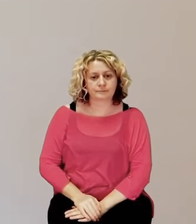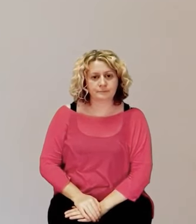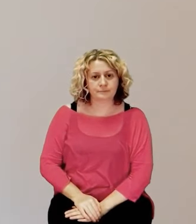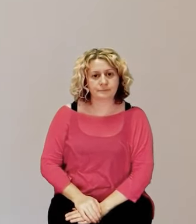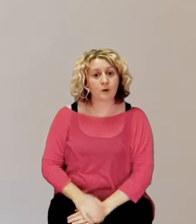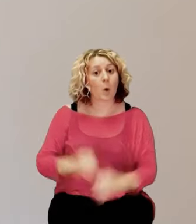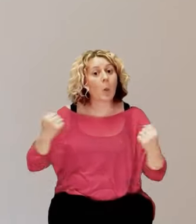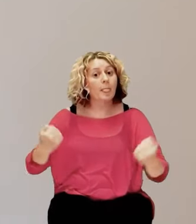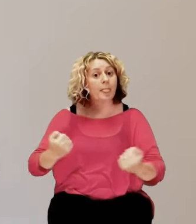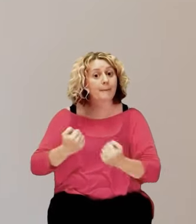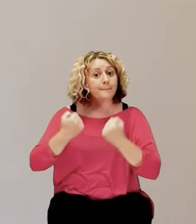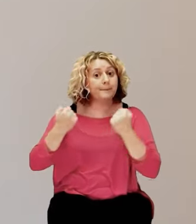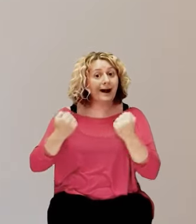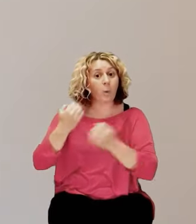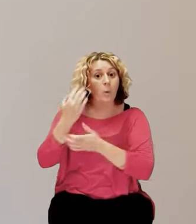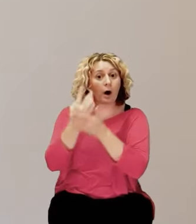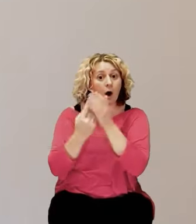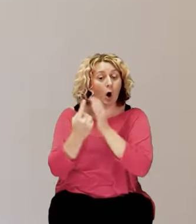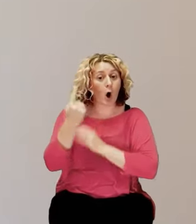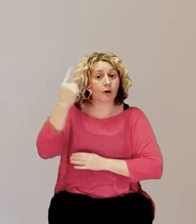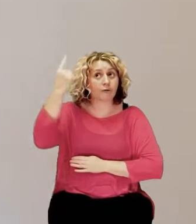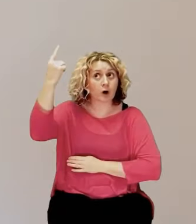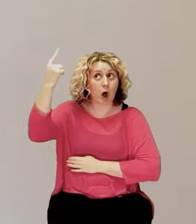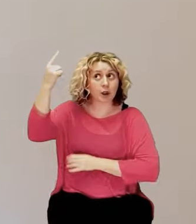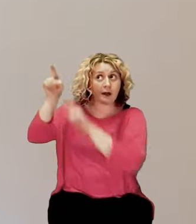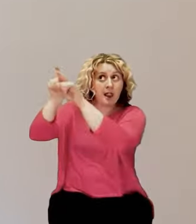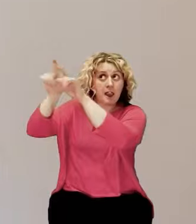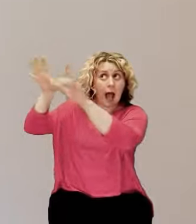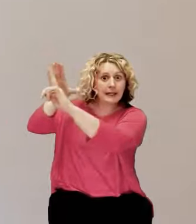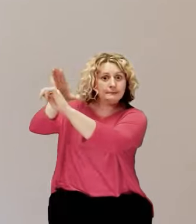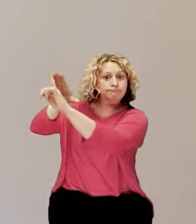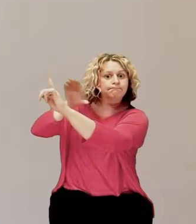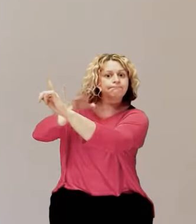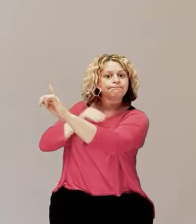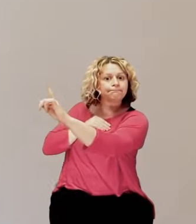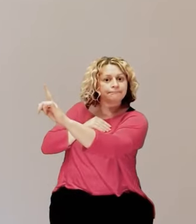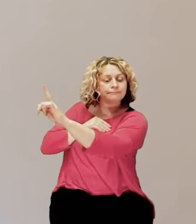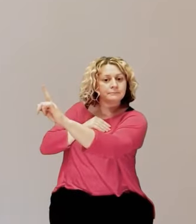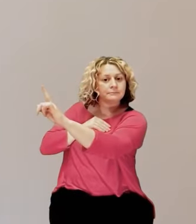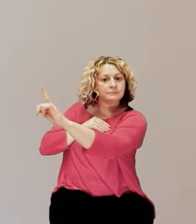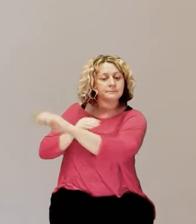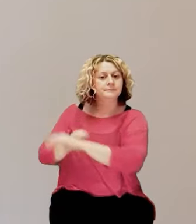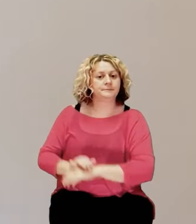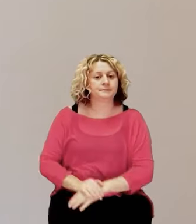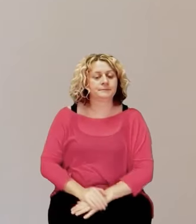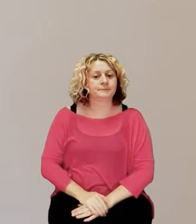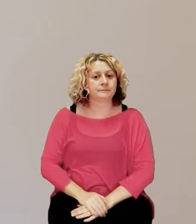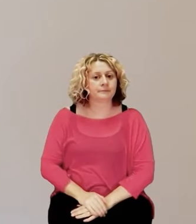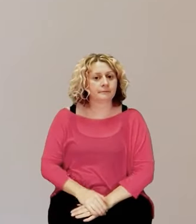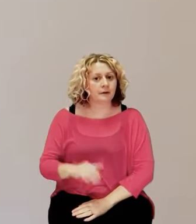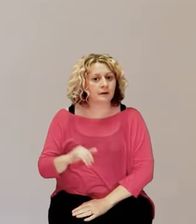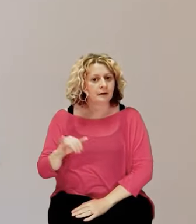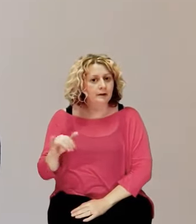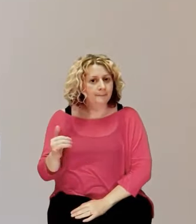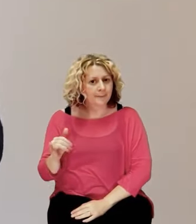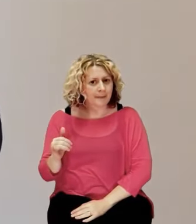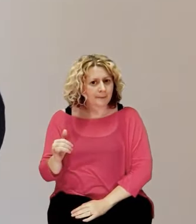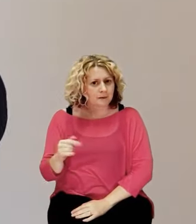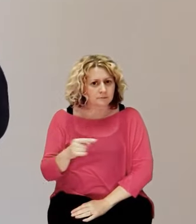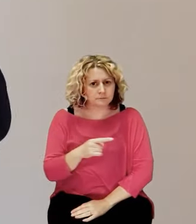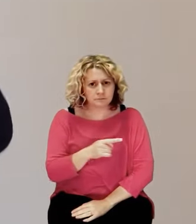godliness. Because you might be listening to this and saying, hey, hey, whoa, stop right there. There,